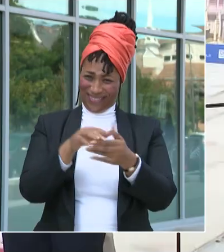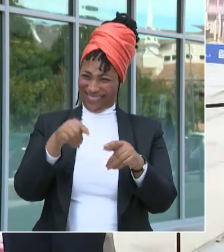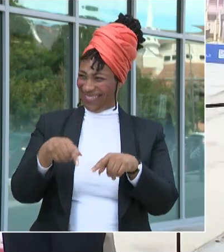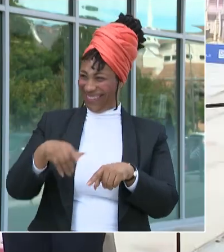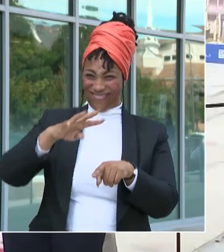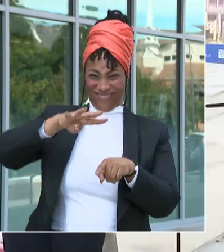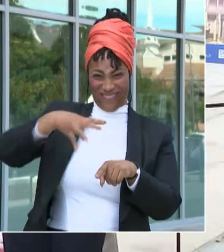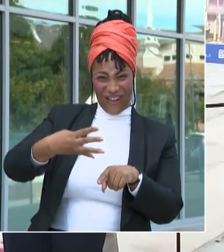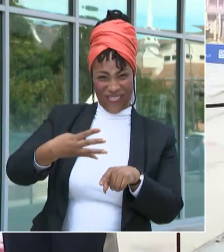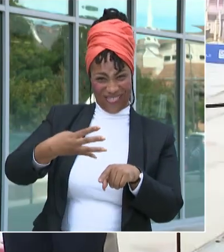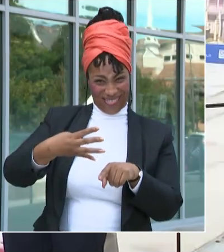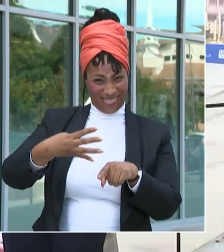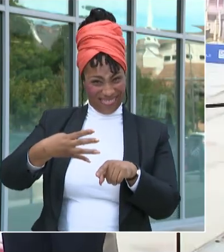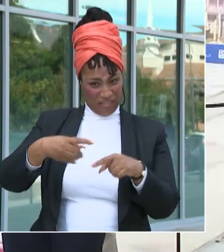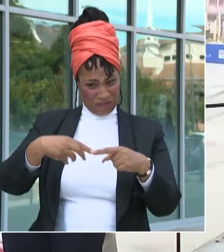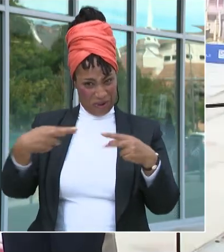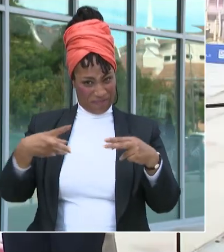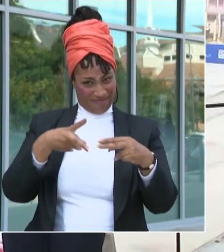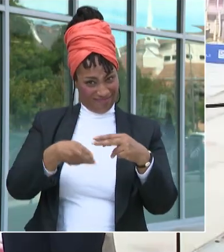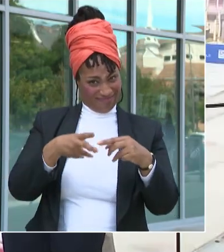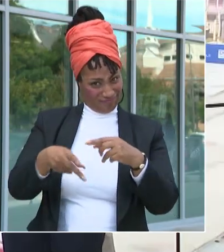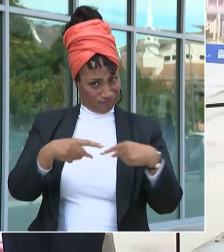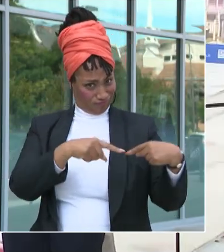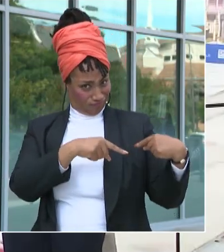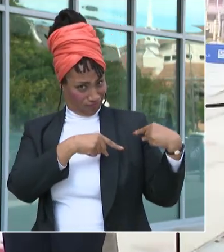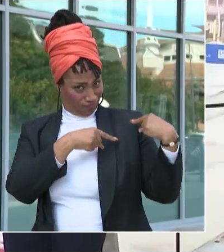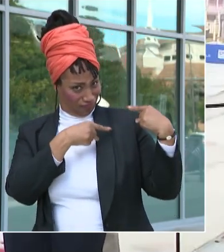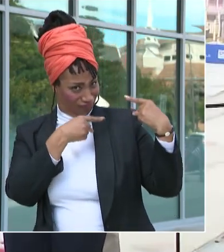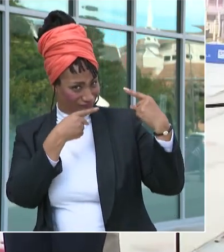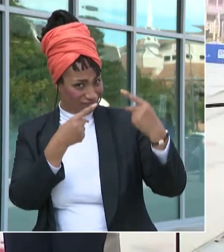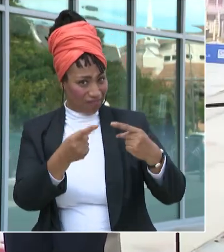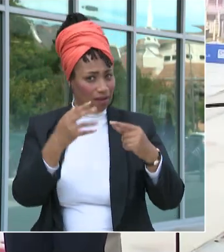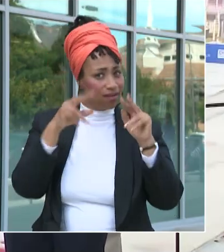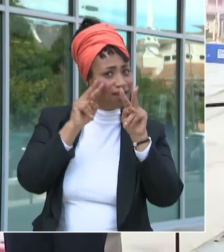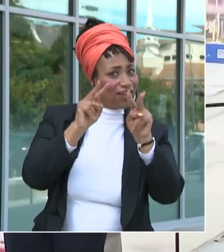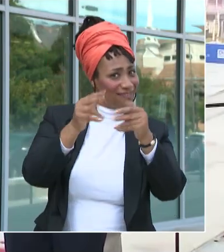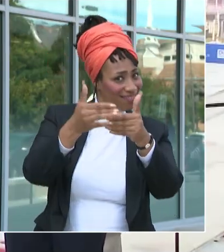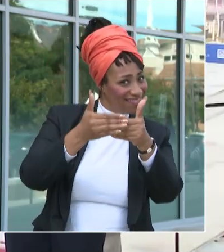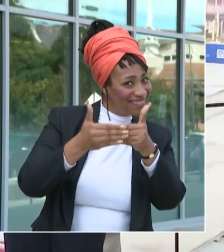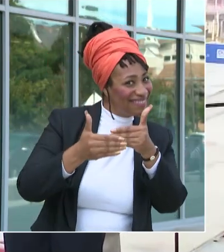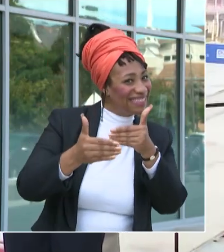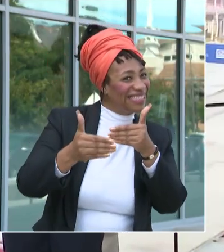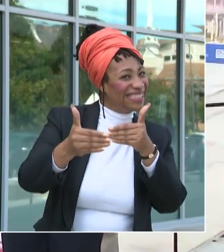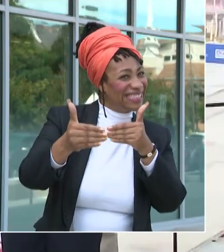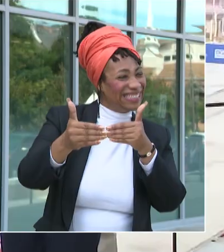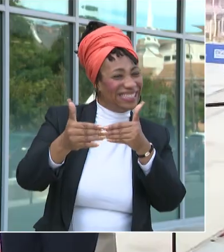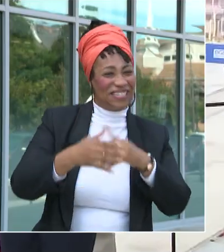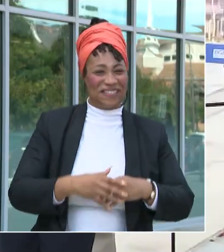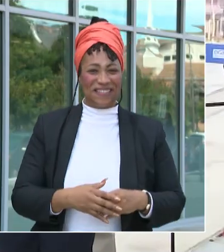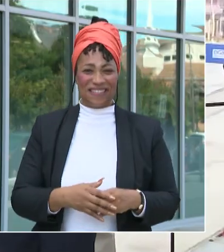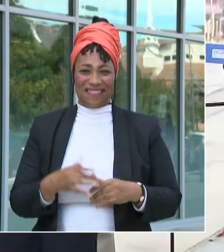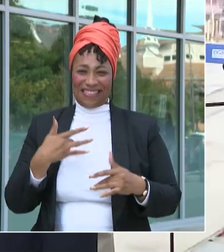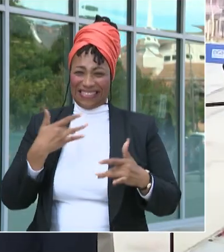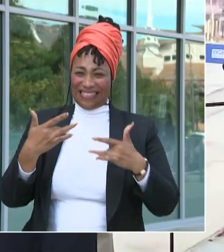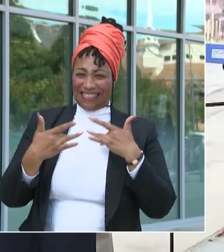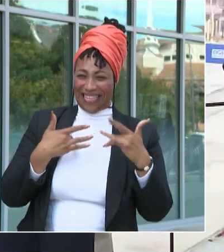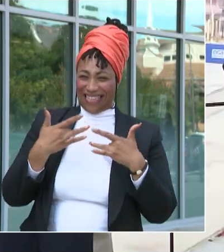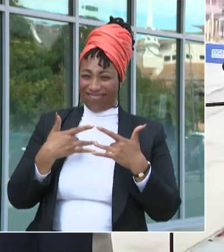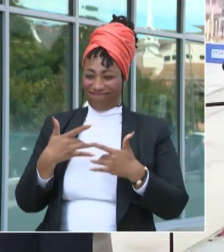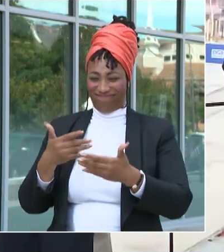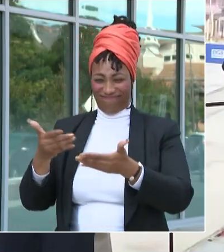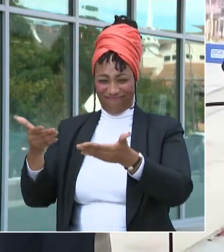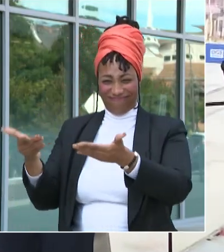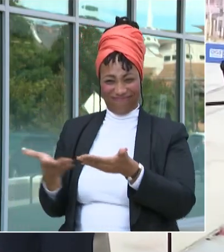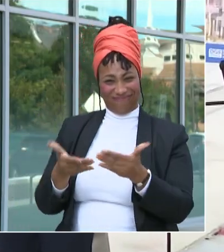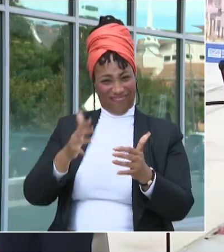come. So stay tuned. Stay tuned. Now at this time, I have the pleasure of introducing a fifth grade student here, Lana Belton,